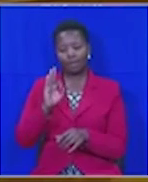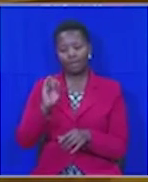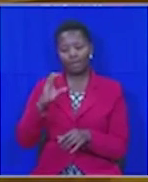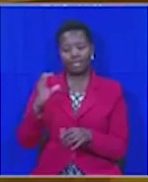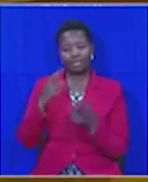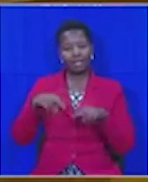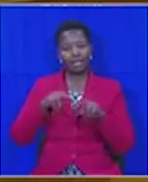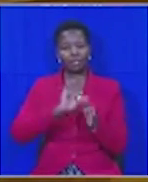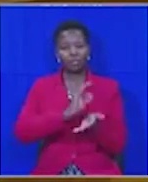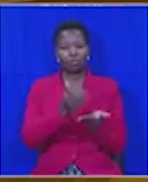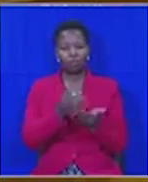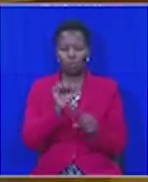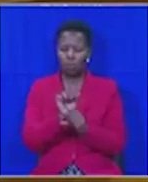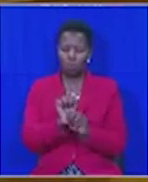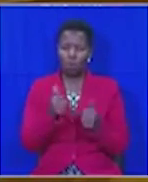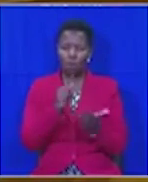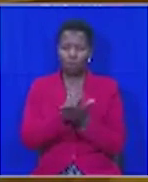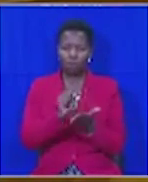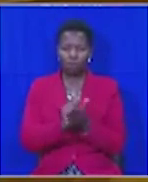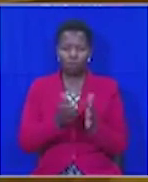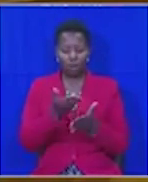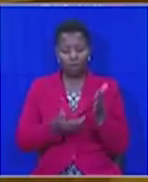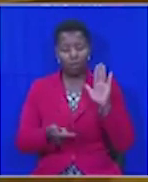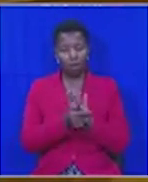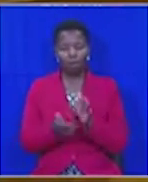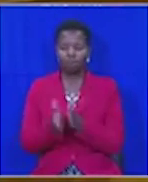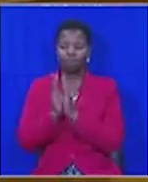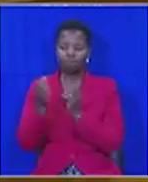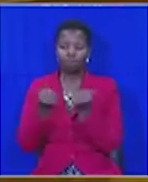for doing an extremely good piece of work, and ask all of you to support this bill. Thank you very much.